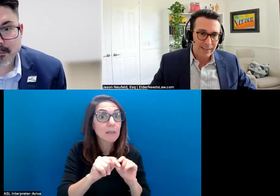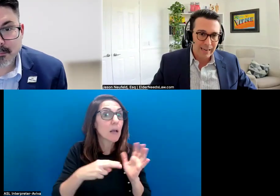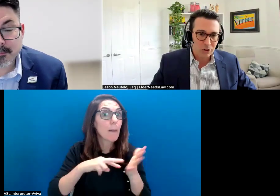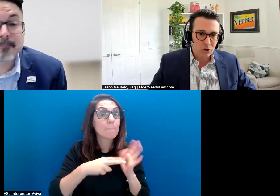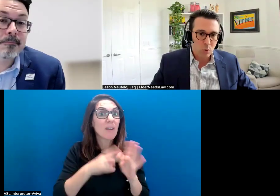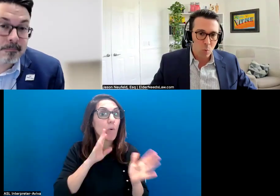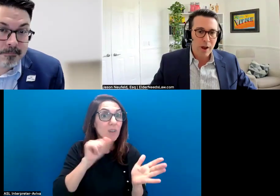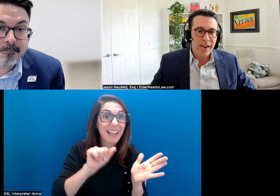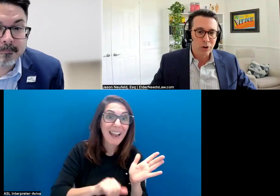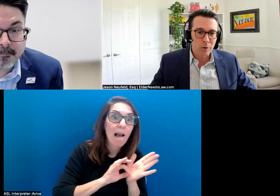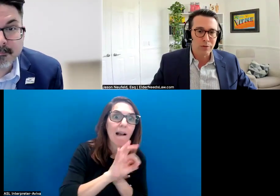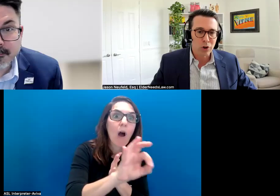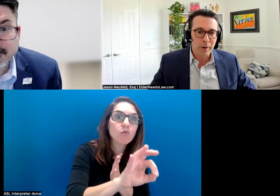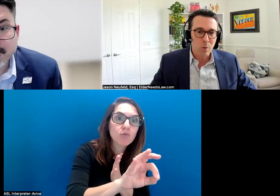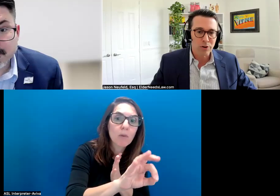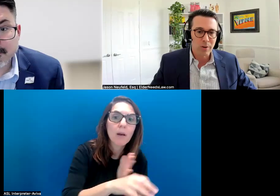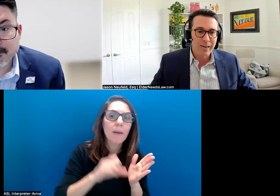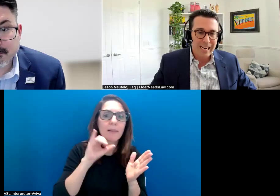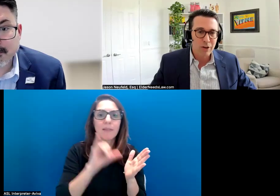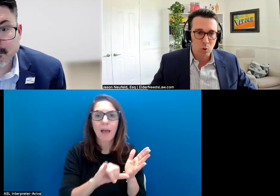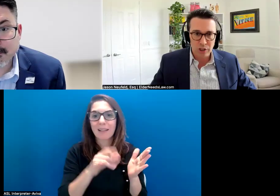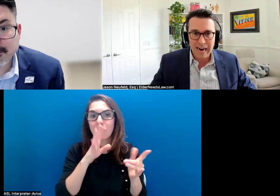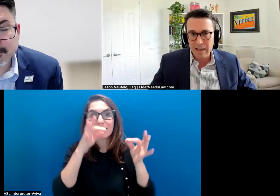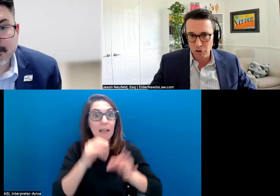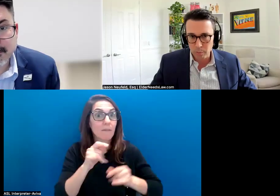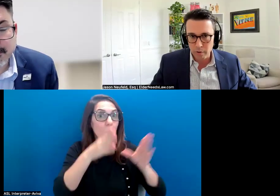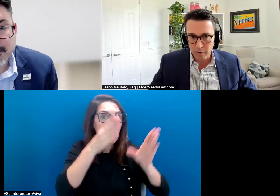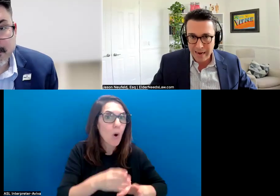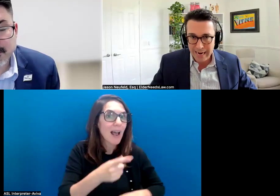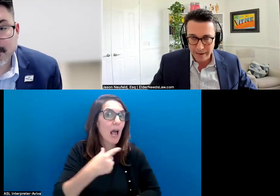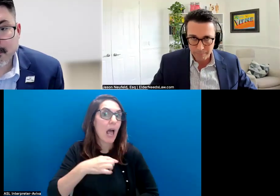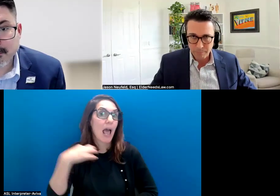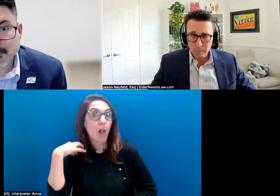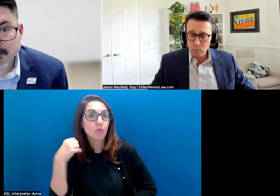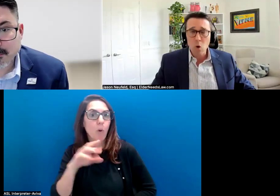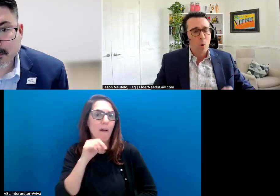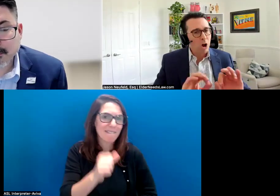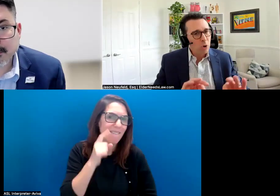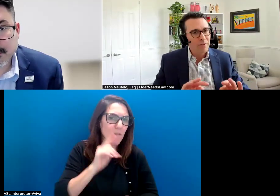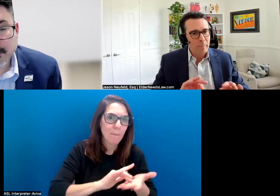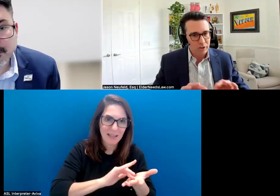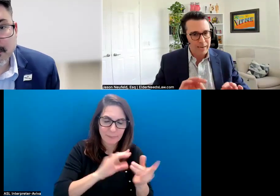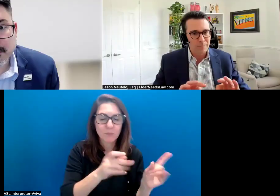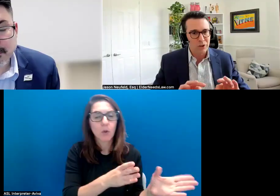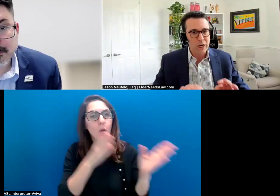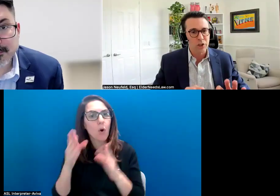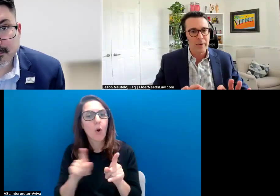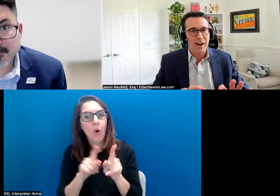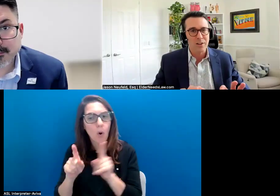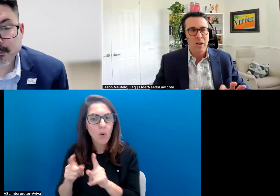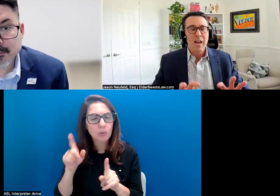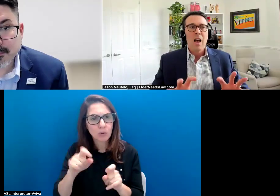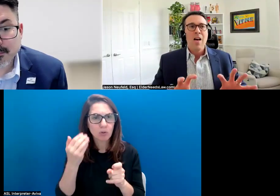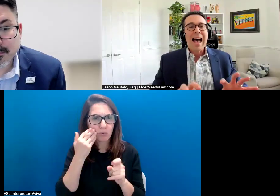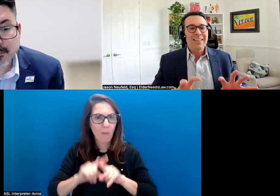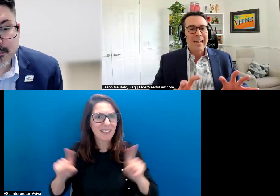countable assets in terms of determining whether someone is or is not eligible for Medicaid. We also have to make some distinctions,